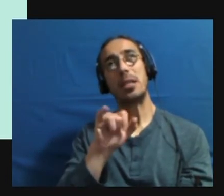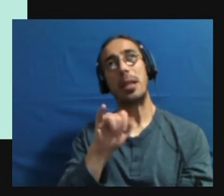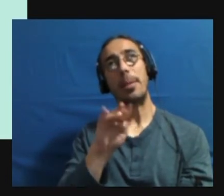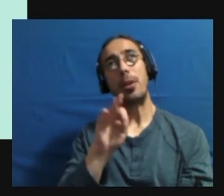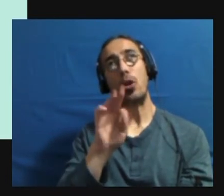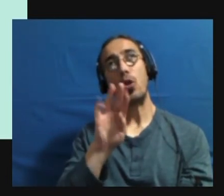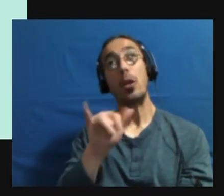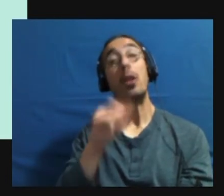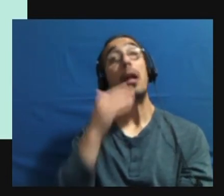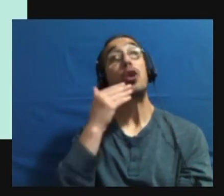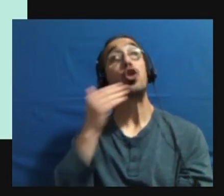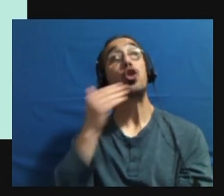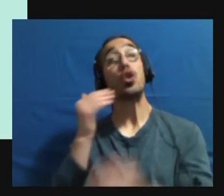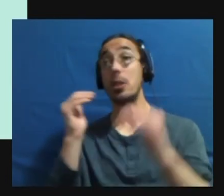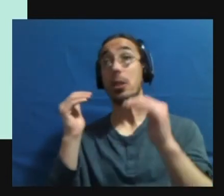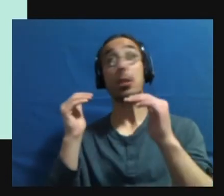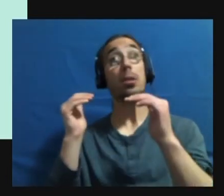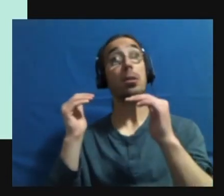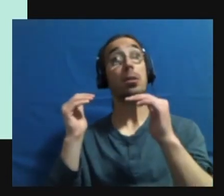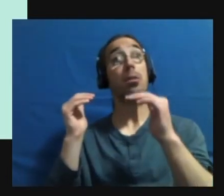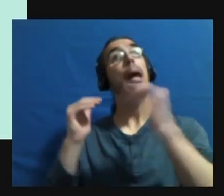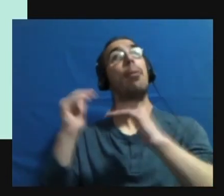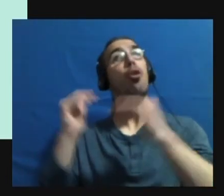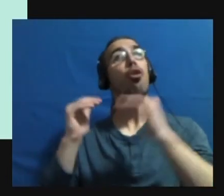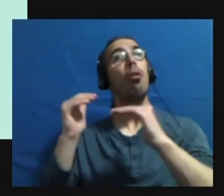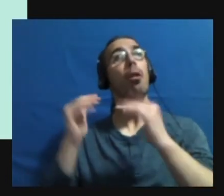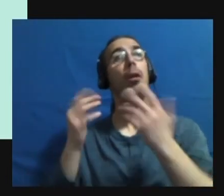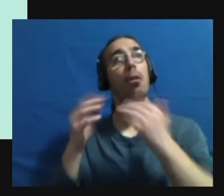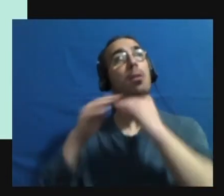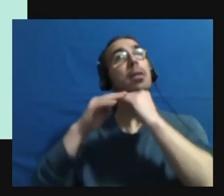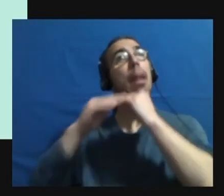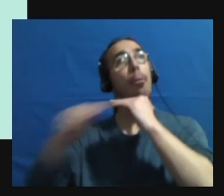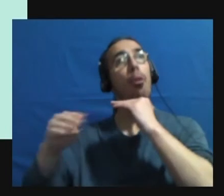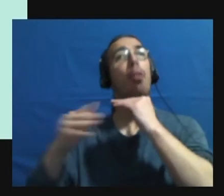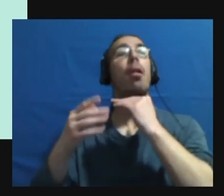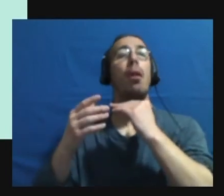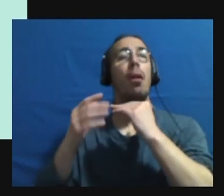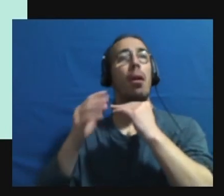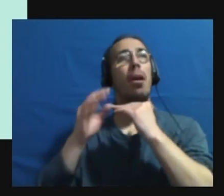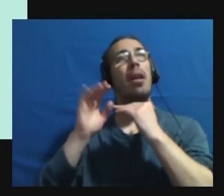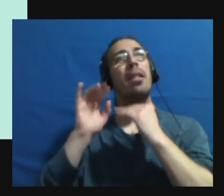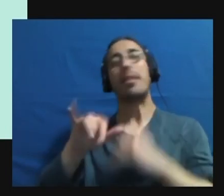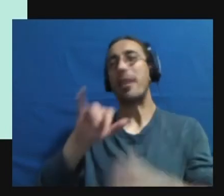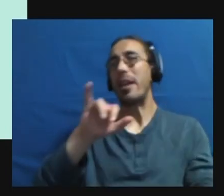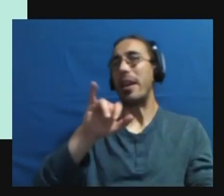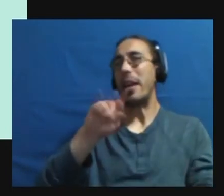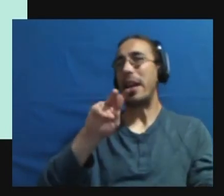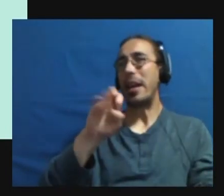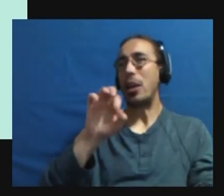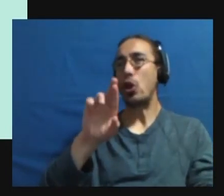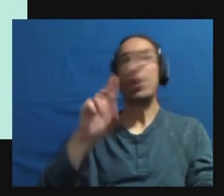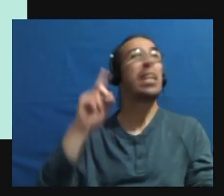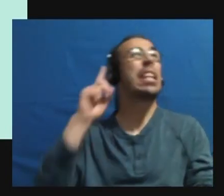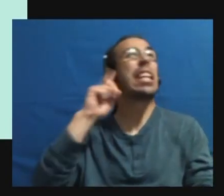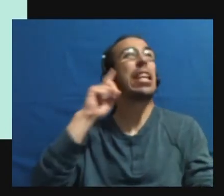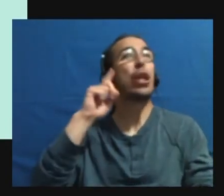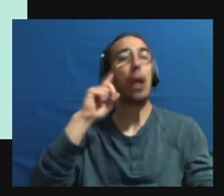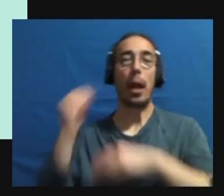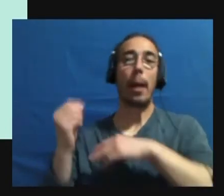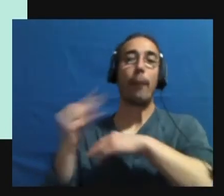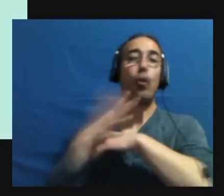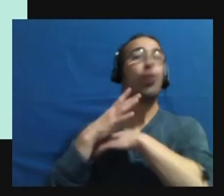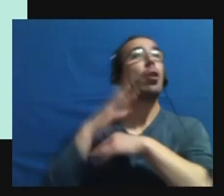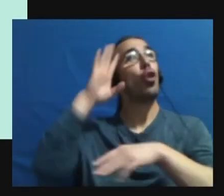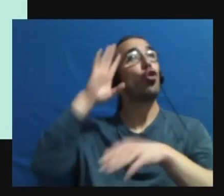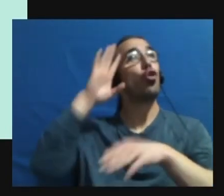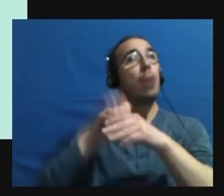stability. And that's your inner ear. It's a sensory system that we don't talk about a lot, but it impacts autistic people a lot. I said,